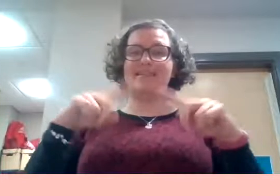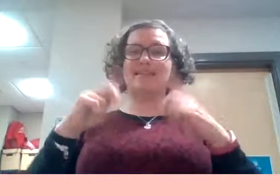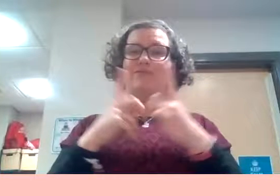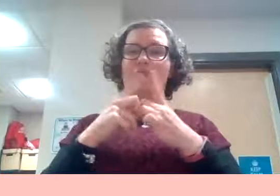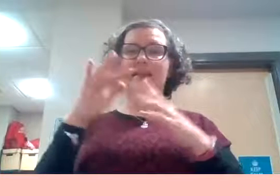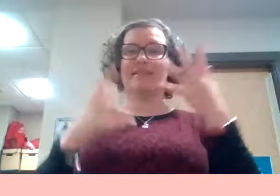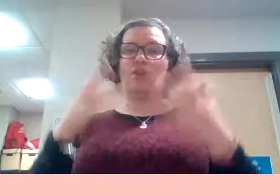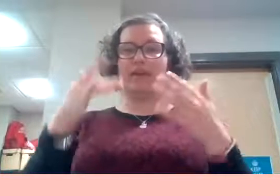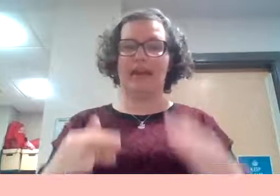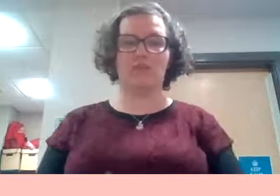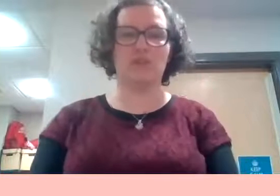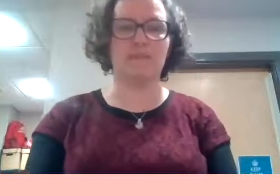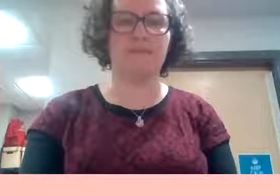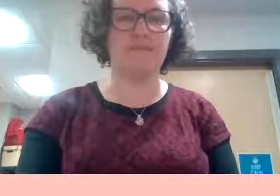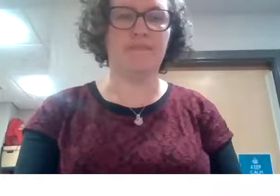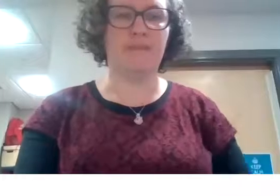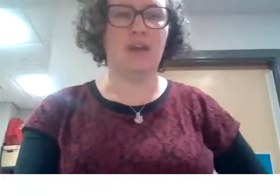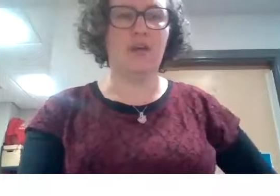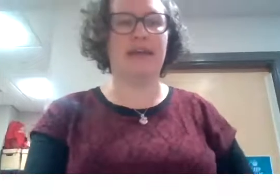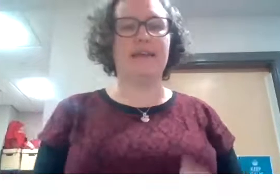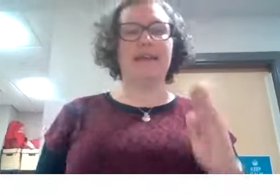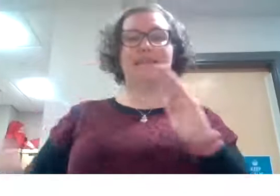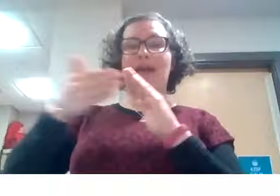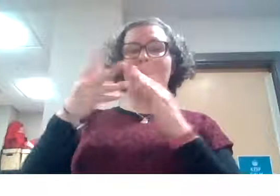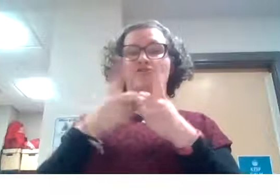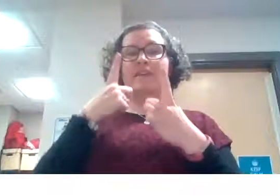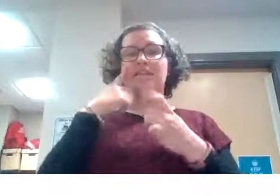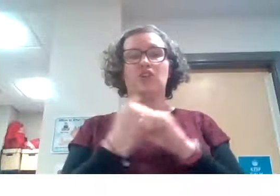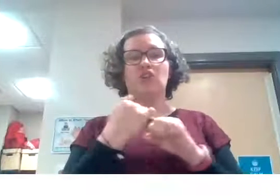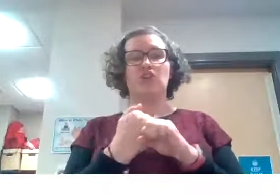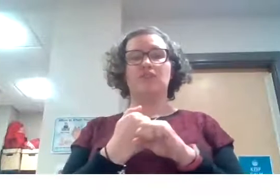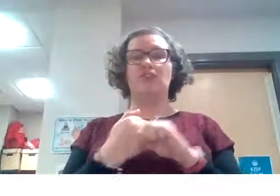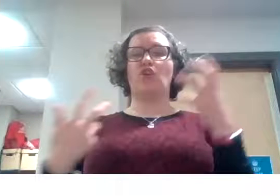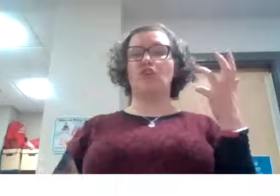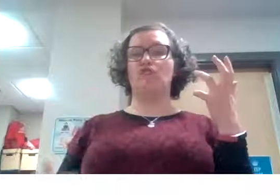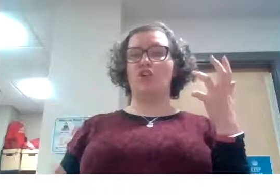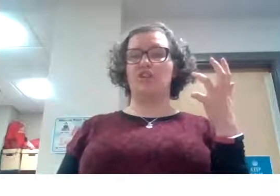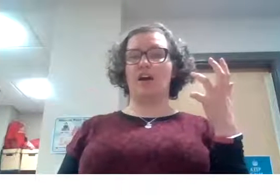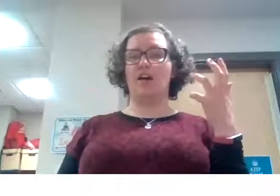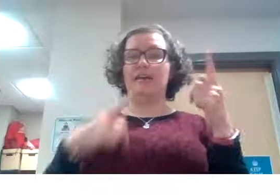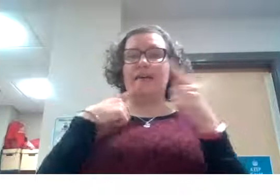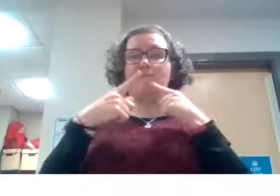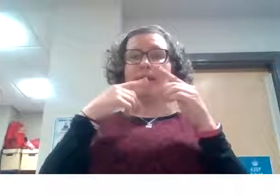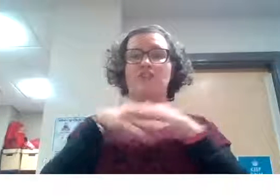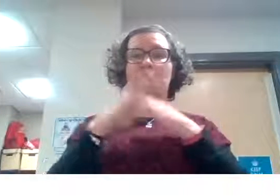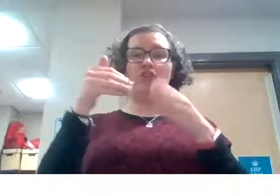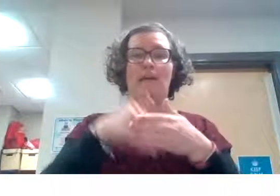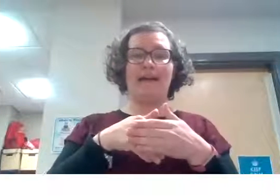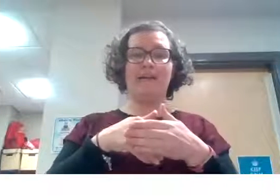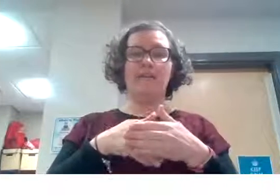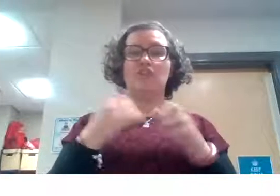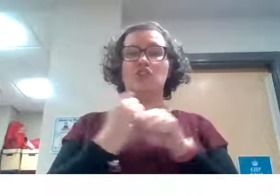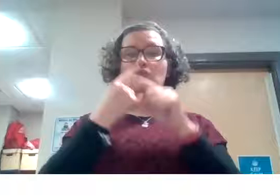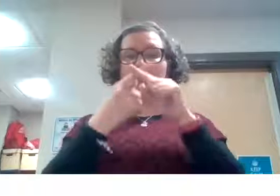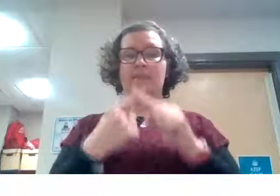or pasta, different things that you can count. Okay, here's some extra things that you can do. So you've got your Rockstar information in your